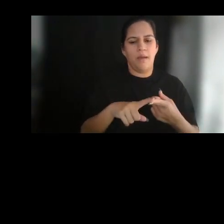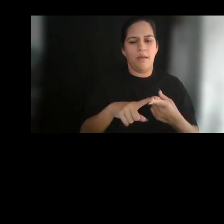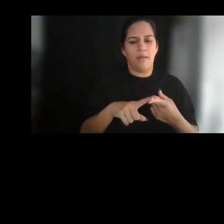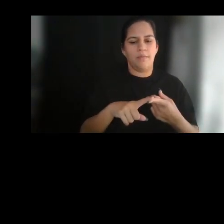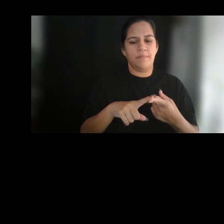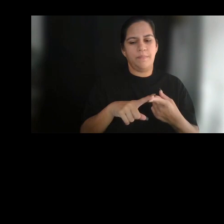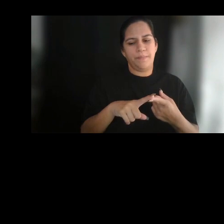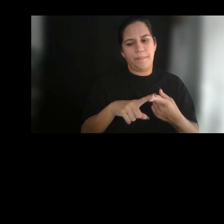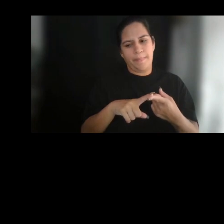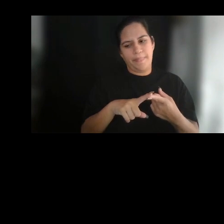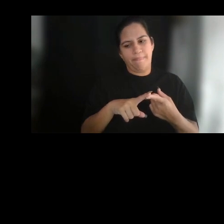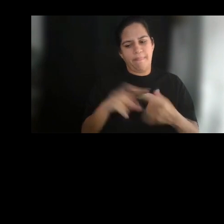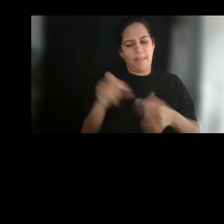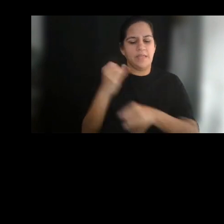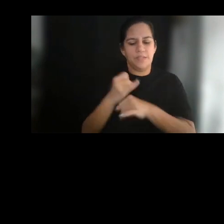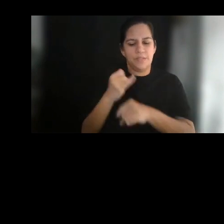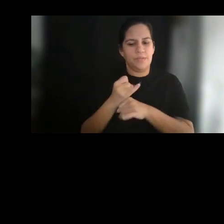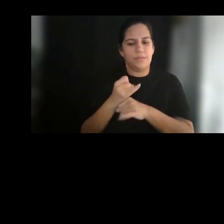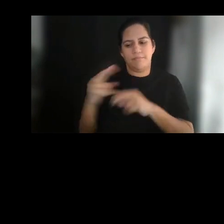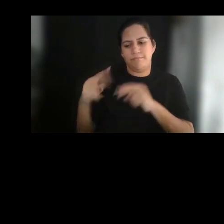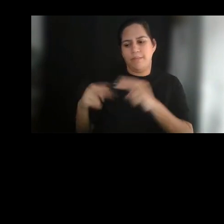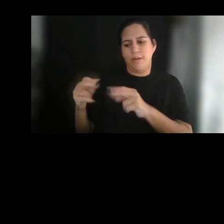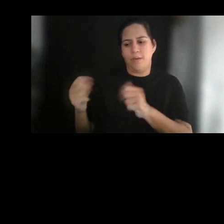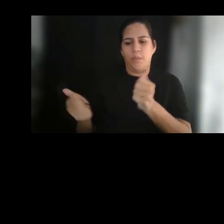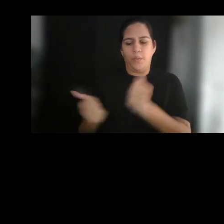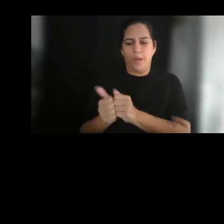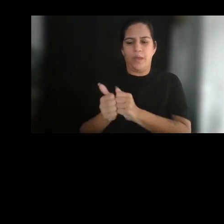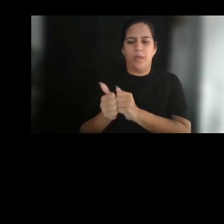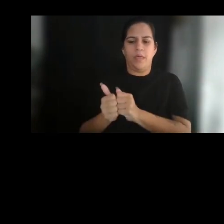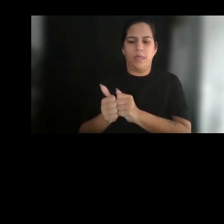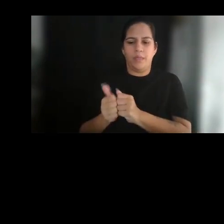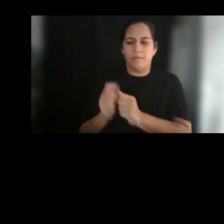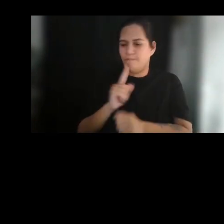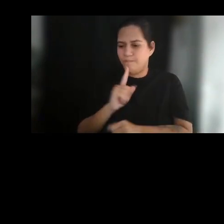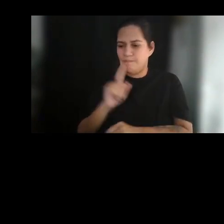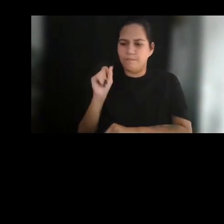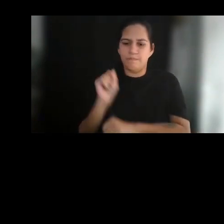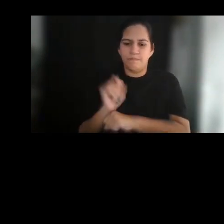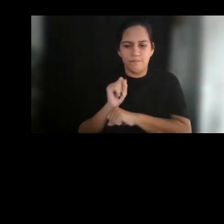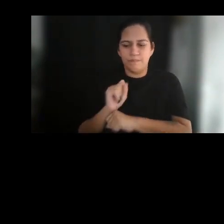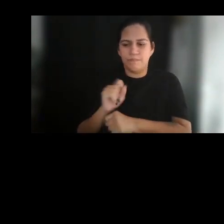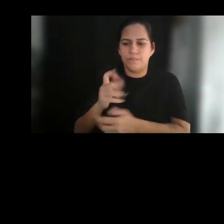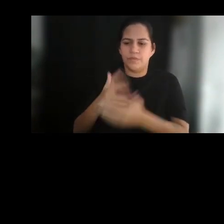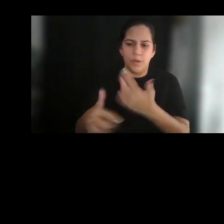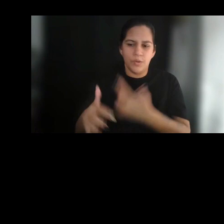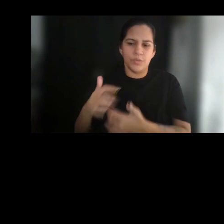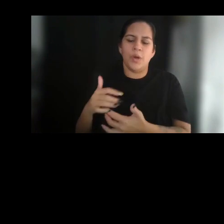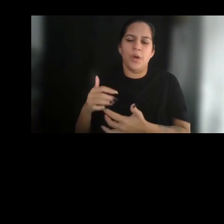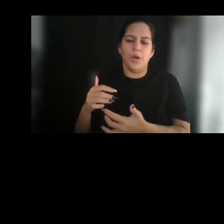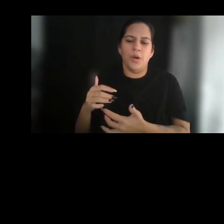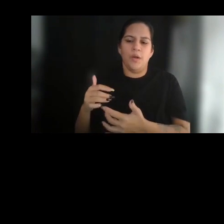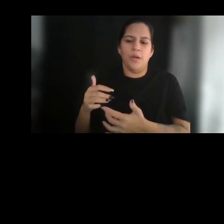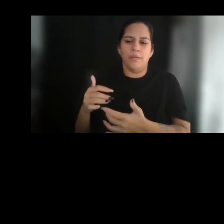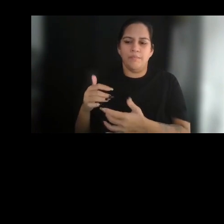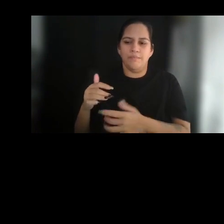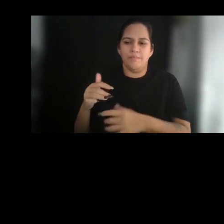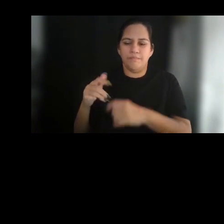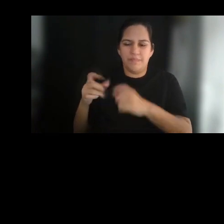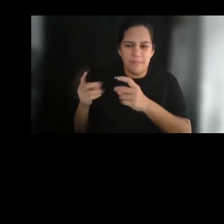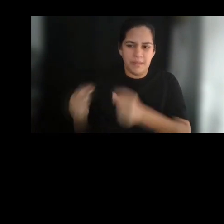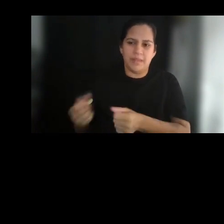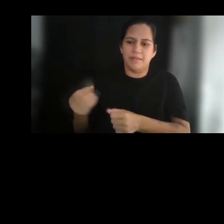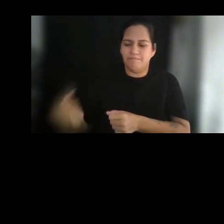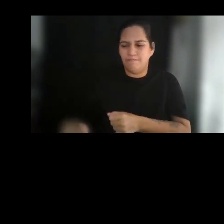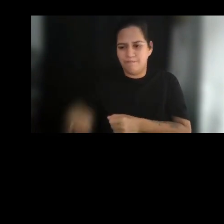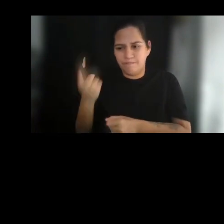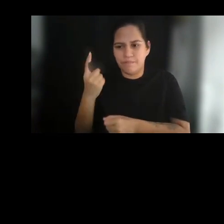institutions that were built with a true social immediacy, an understanding of community, are turning their back